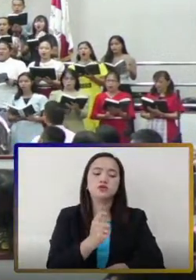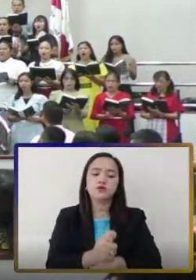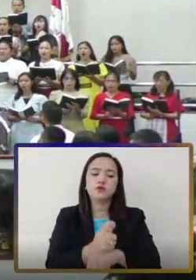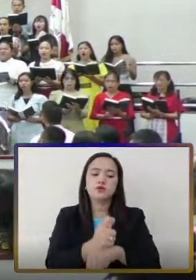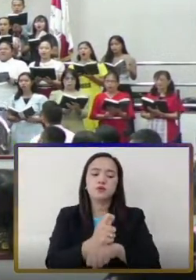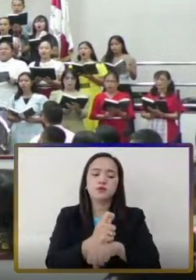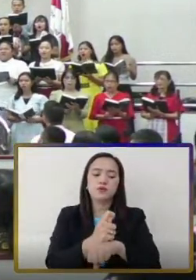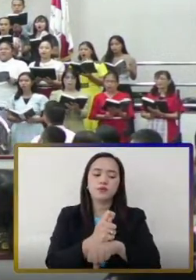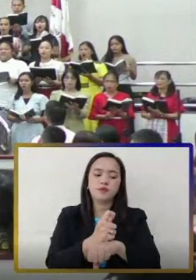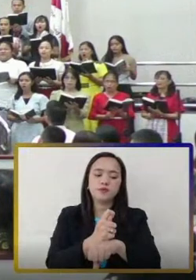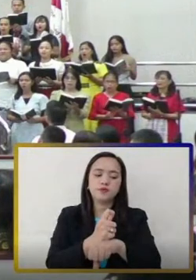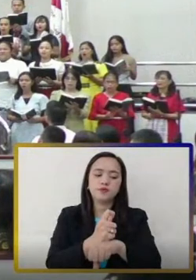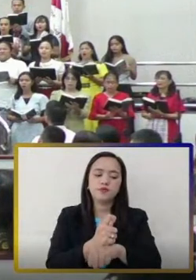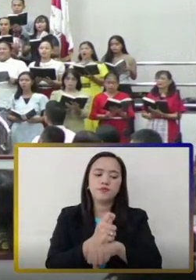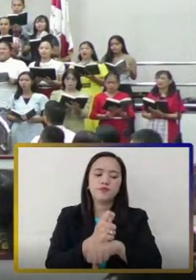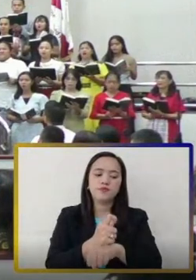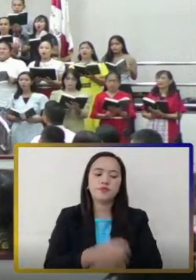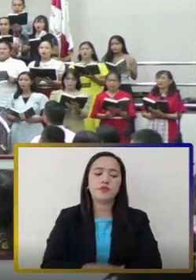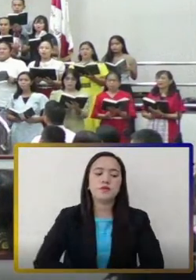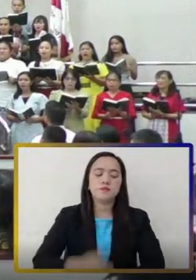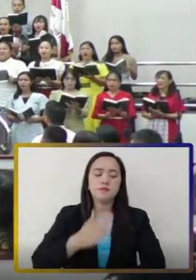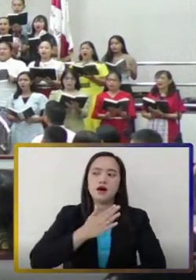throne.